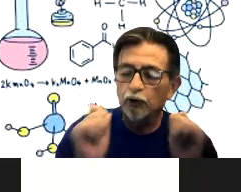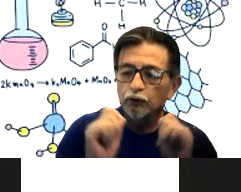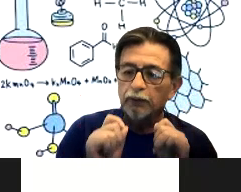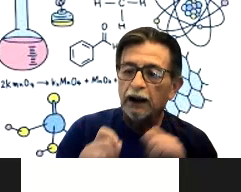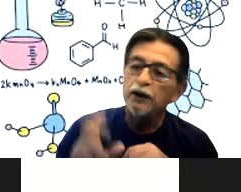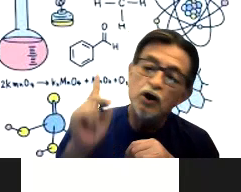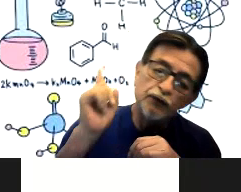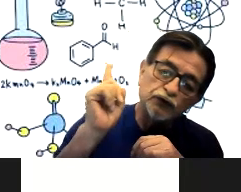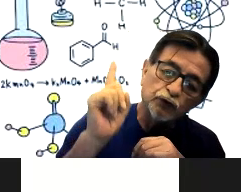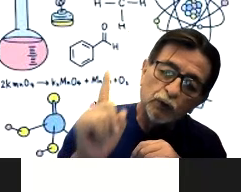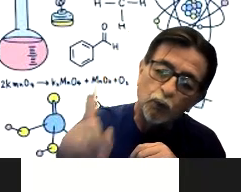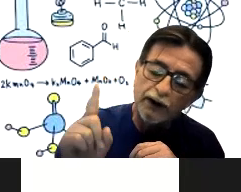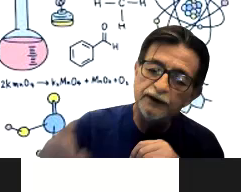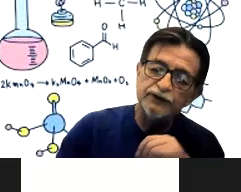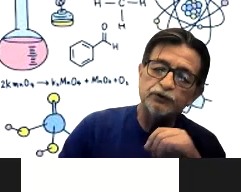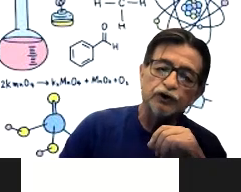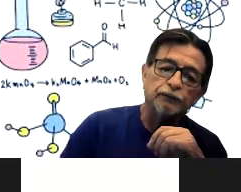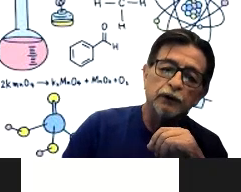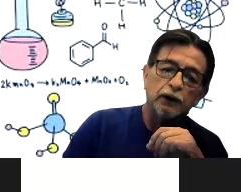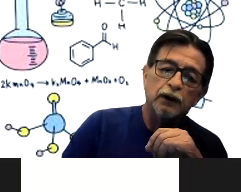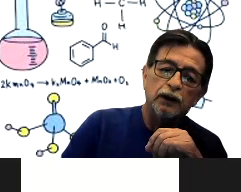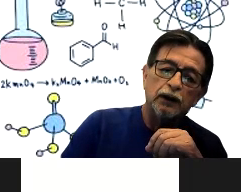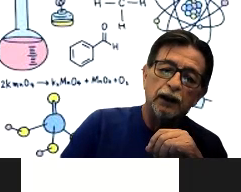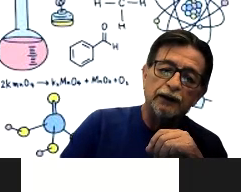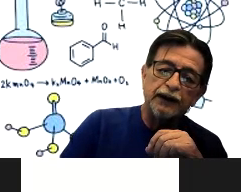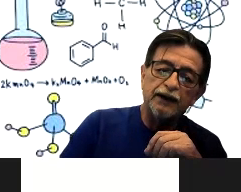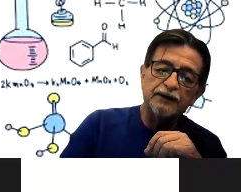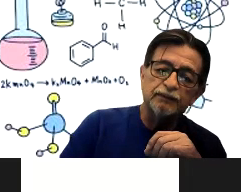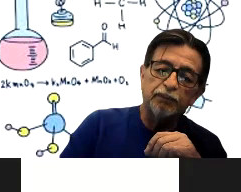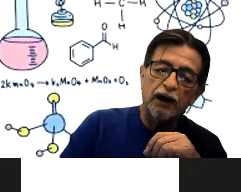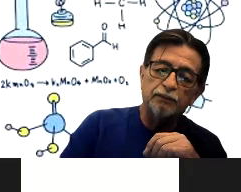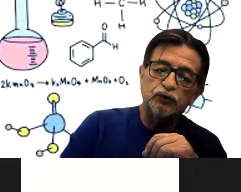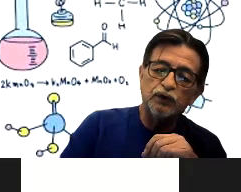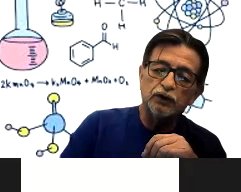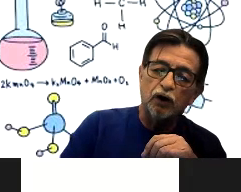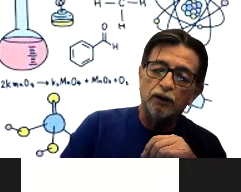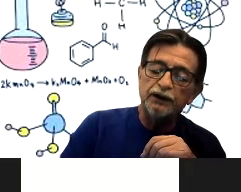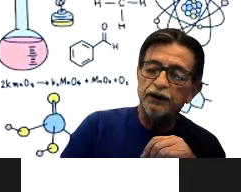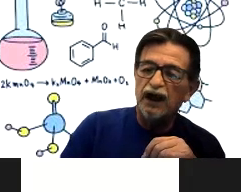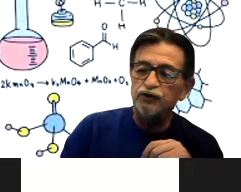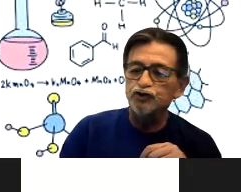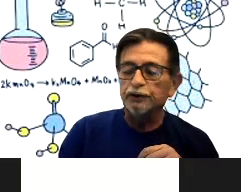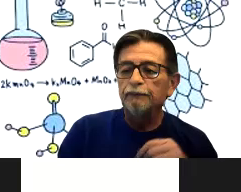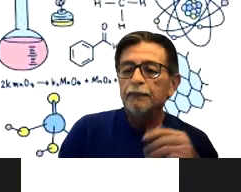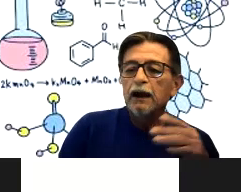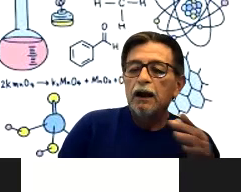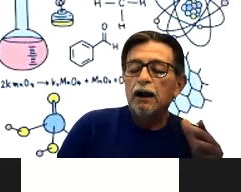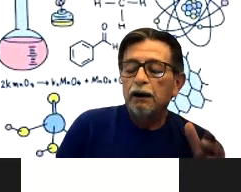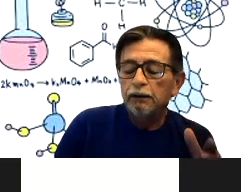think polar bonds, there's only one exception, and that is a bond between carbon and